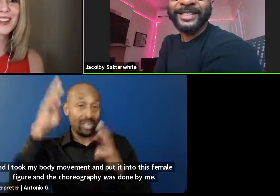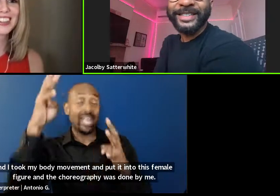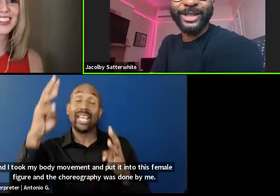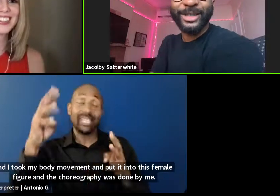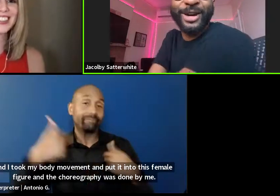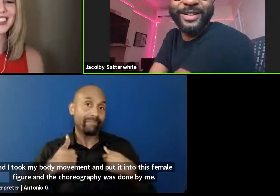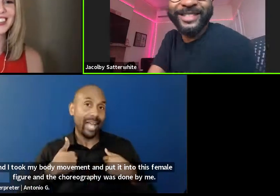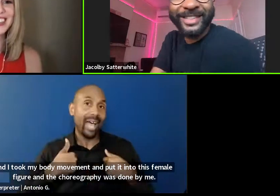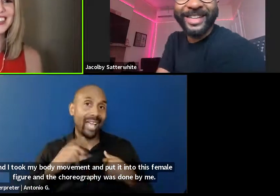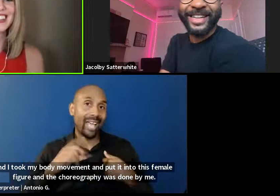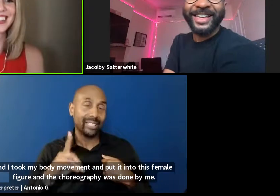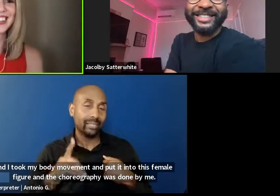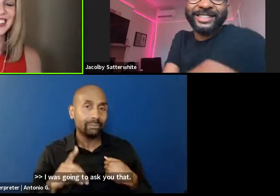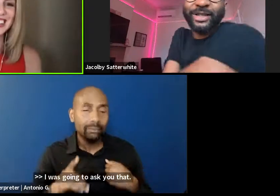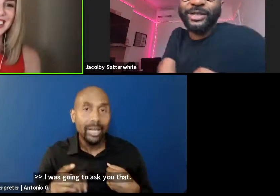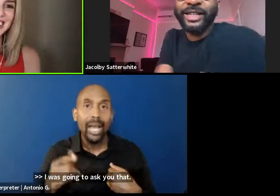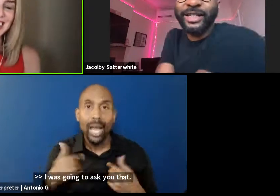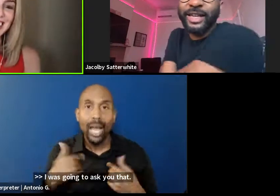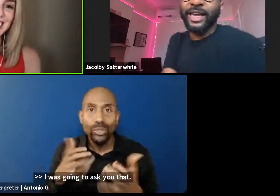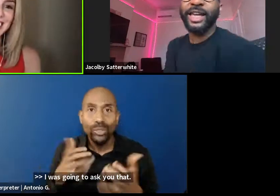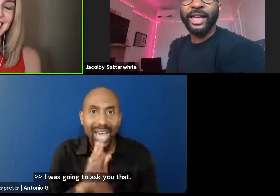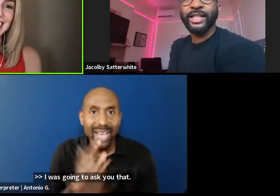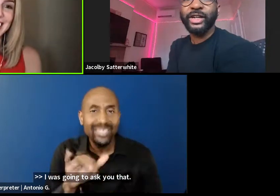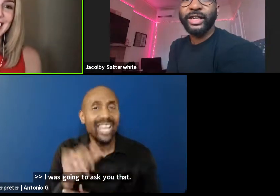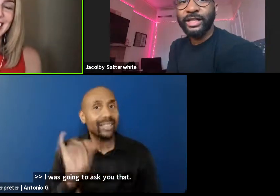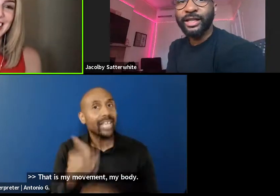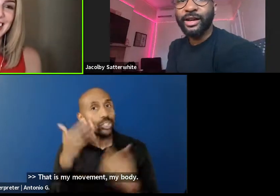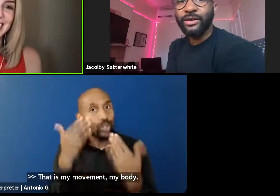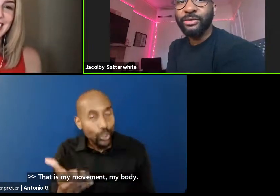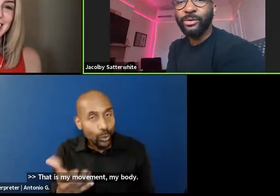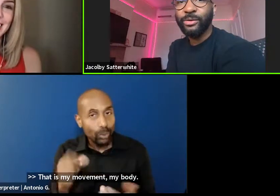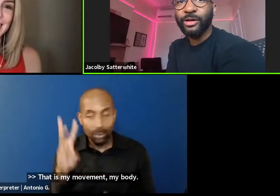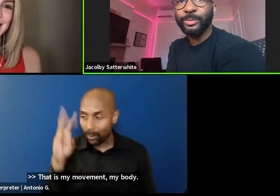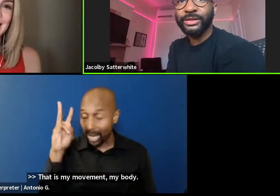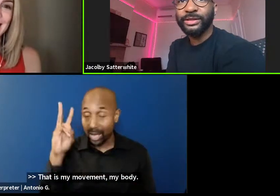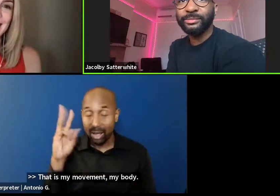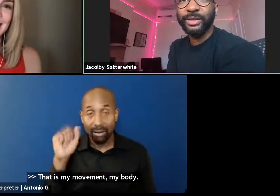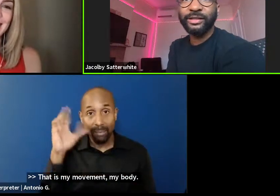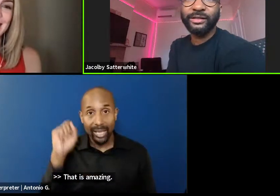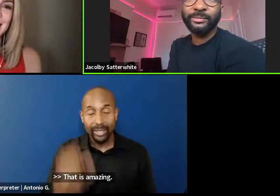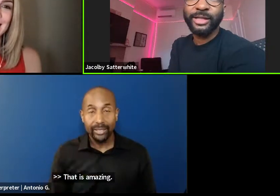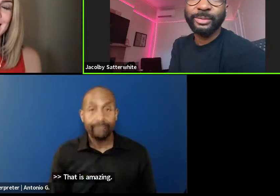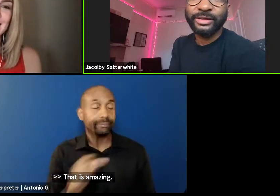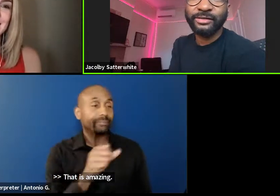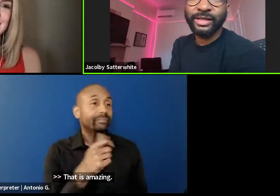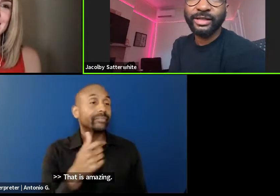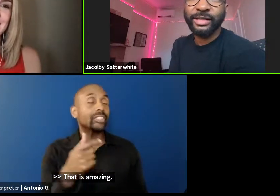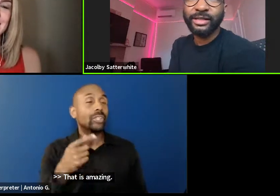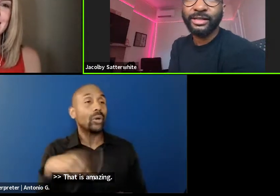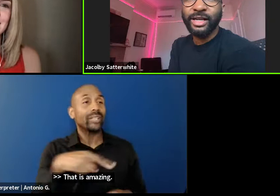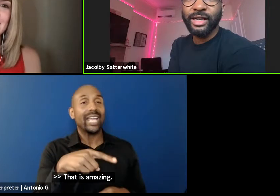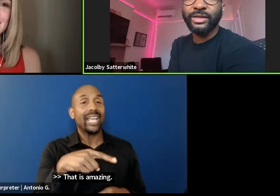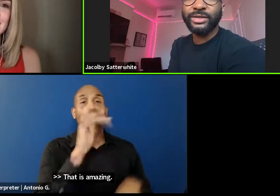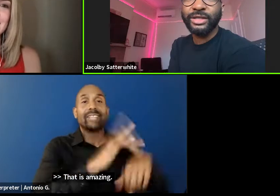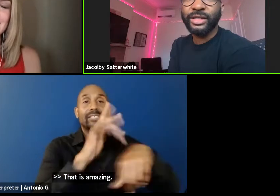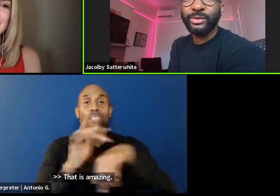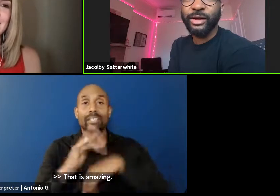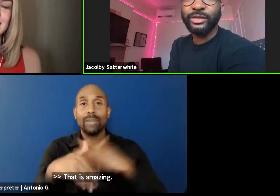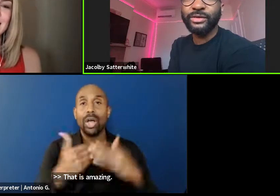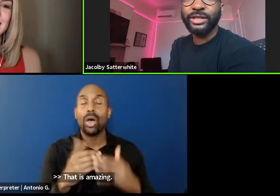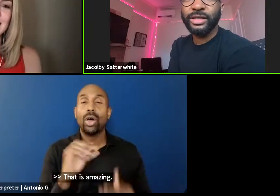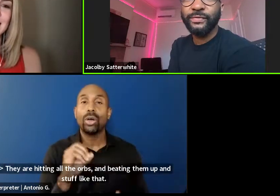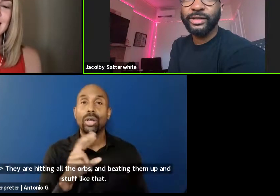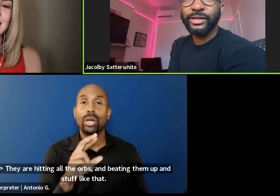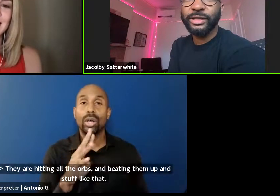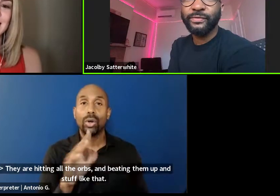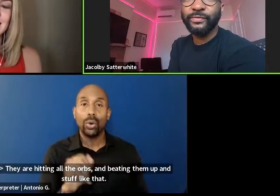That's amazing. And so like they're hitting all the orbs and beating them up and stuff like that. And you see that throughout,